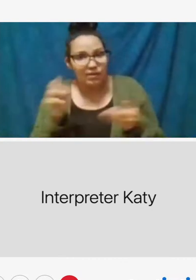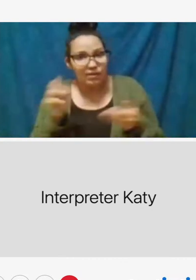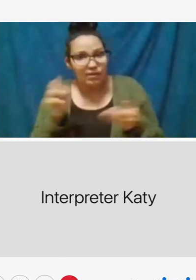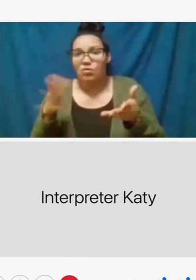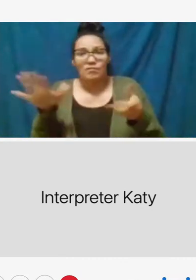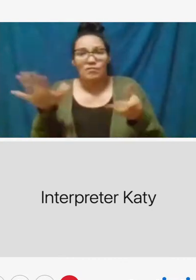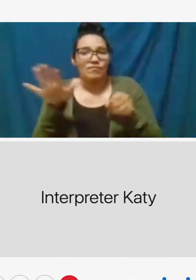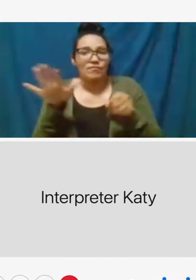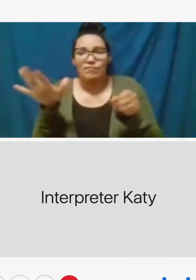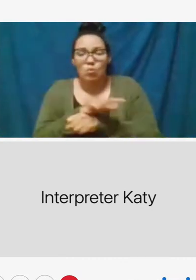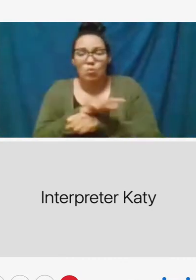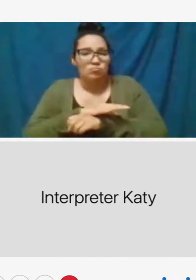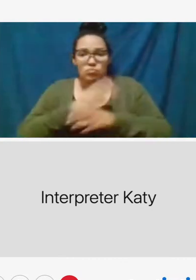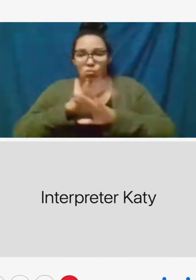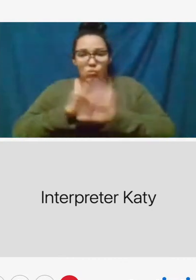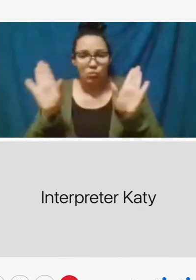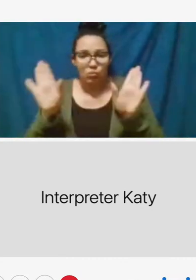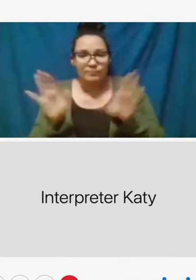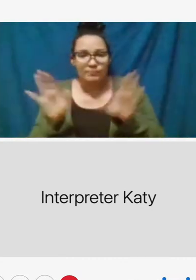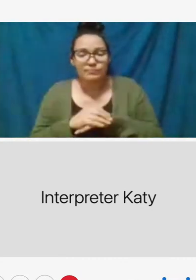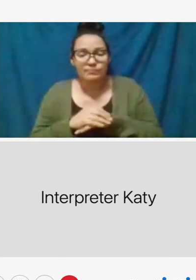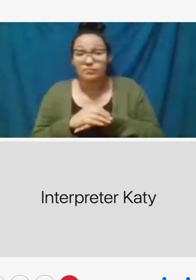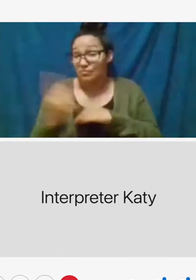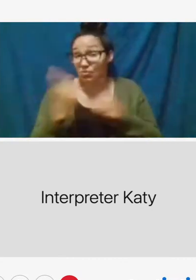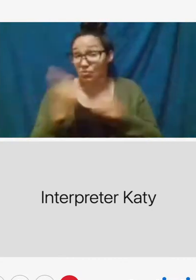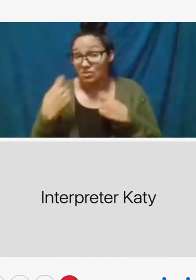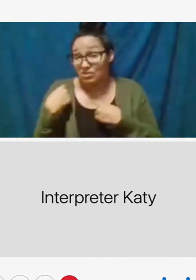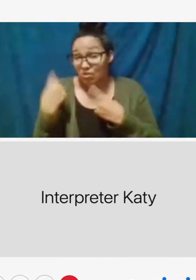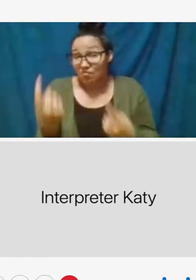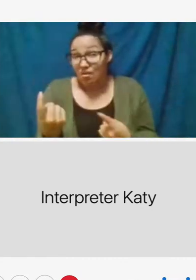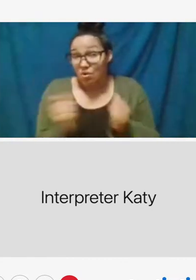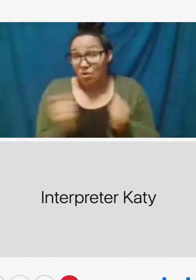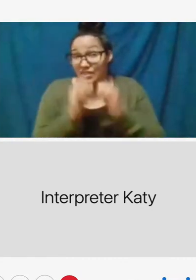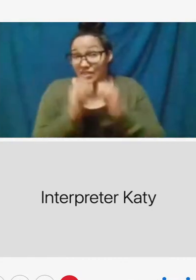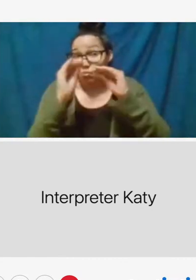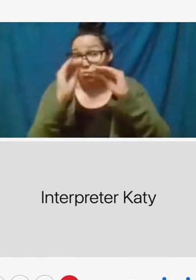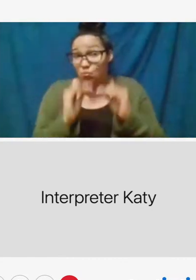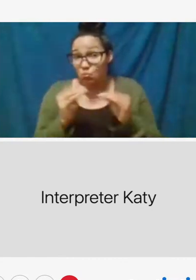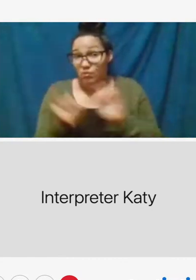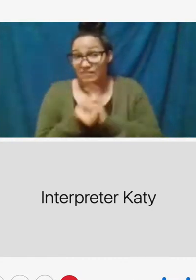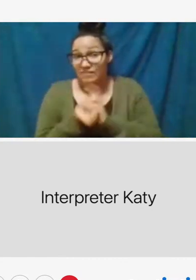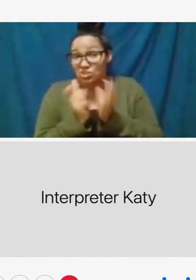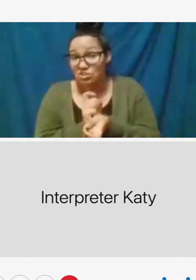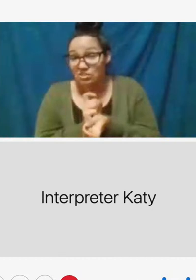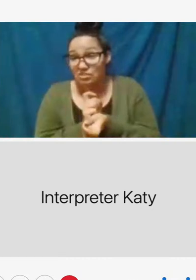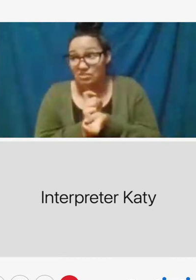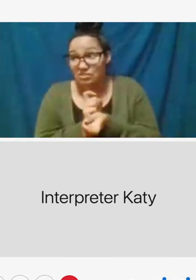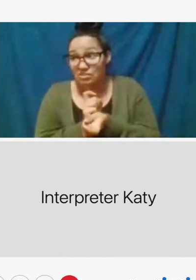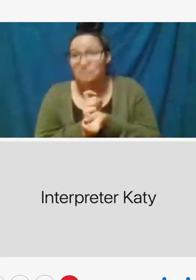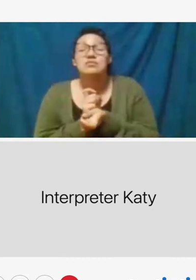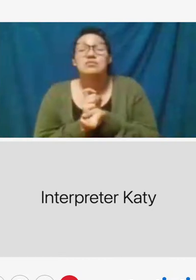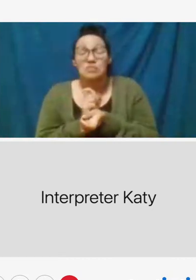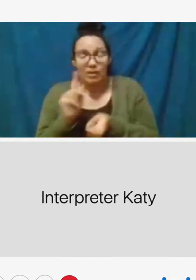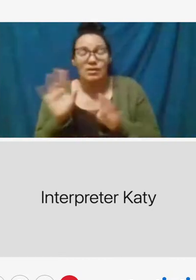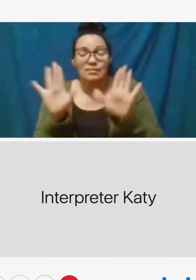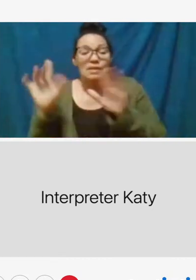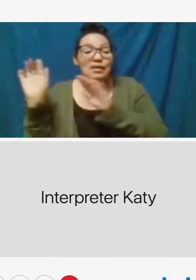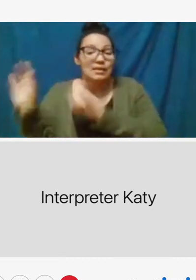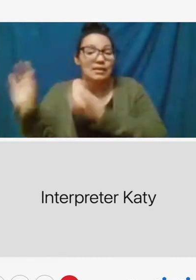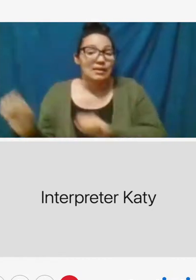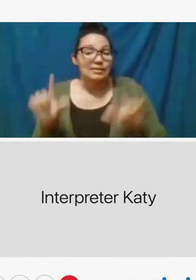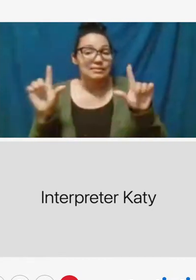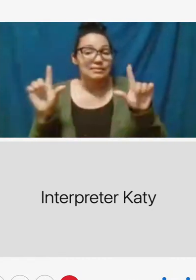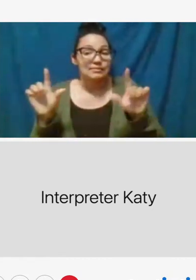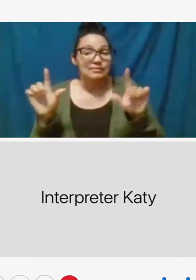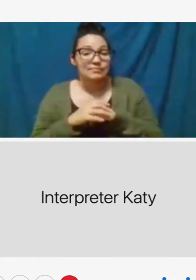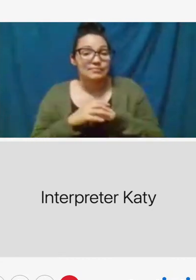questions so far on the on the revisions okay awesome next slide so scenario